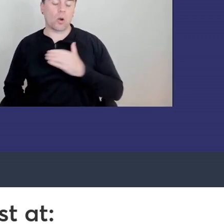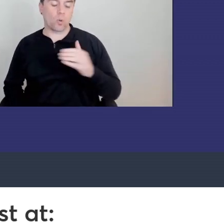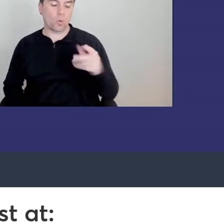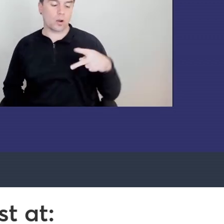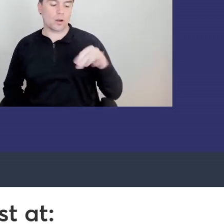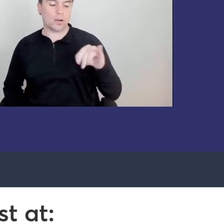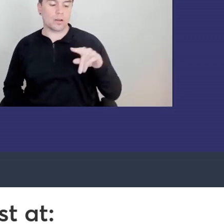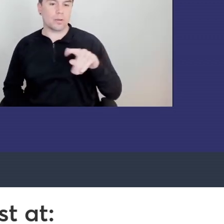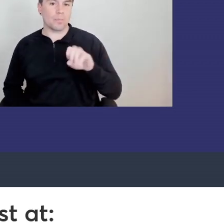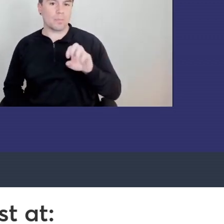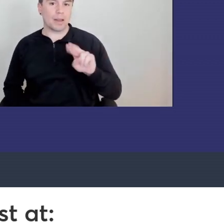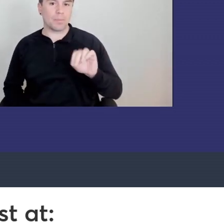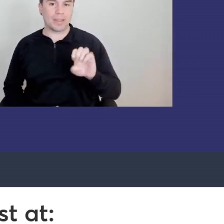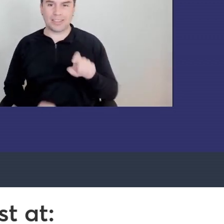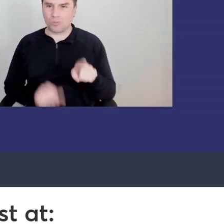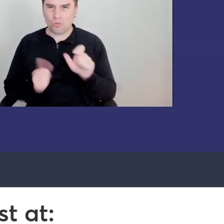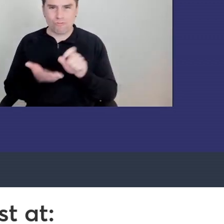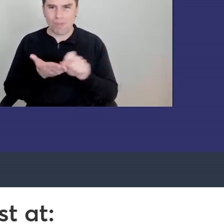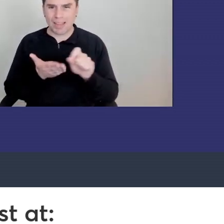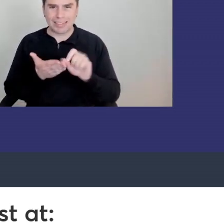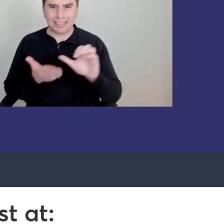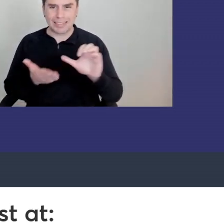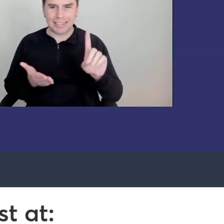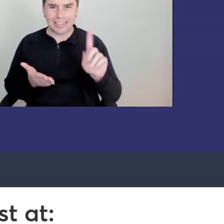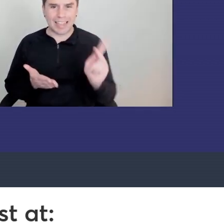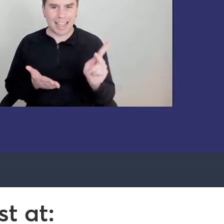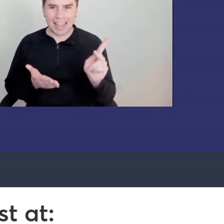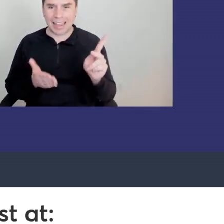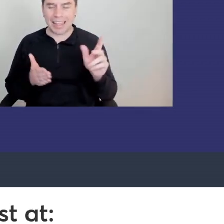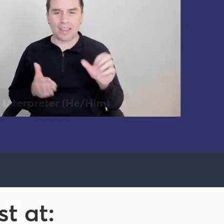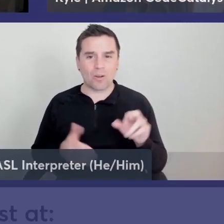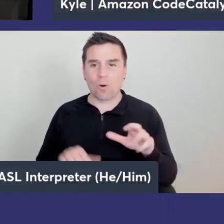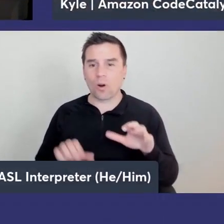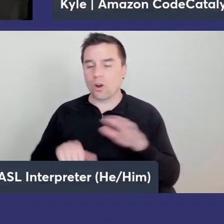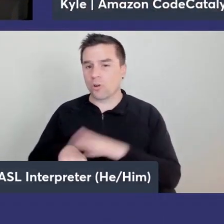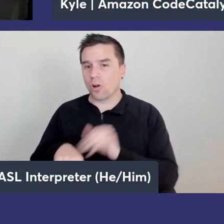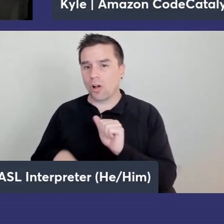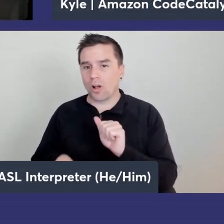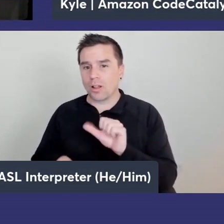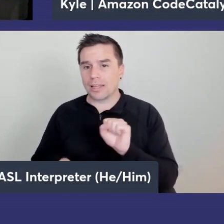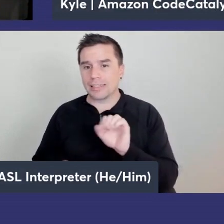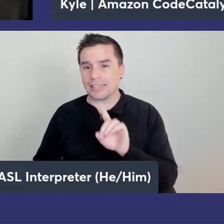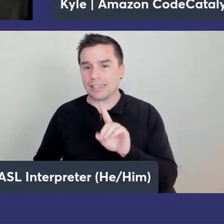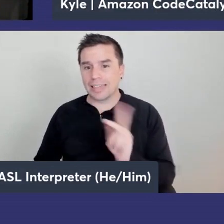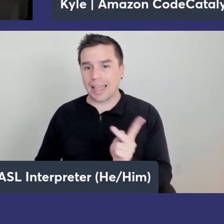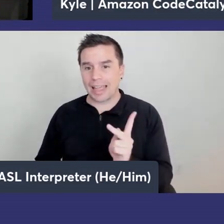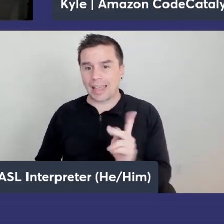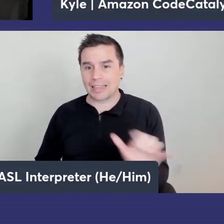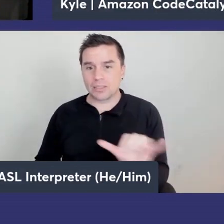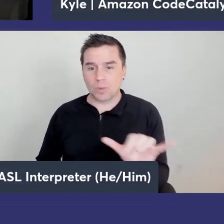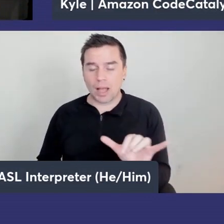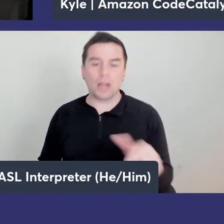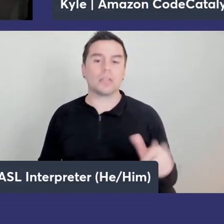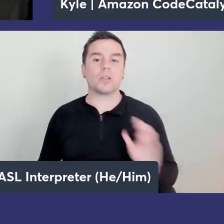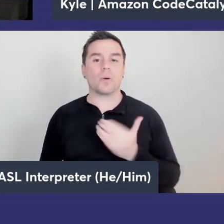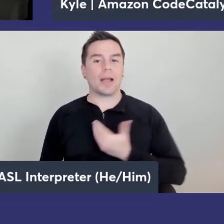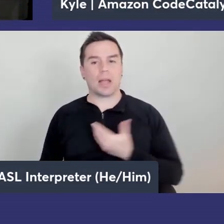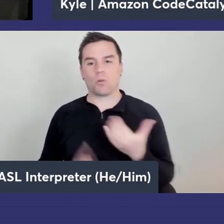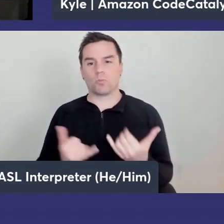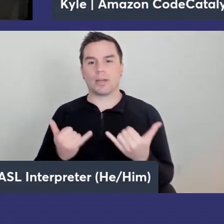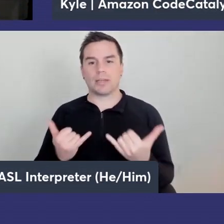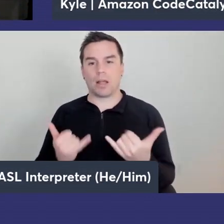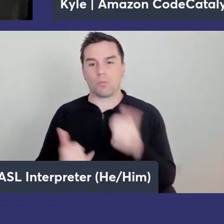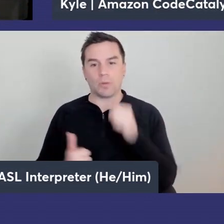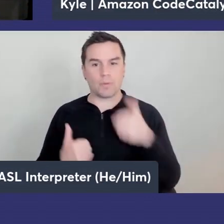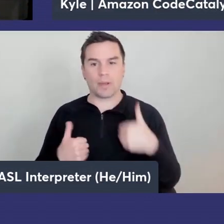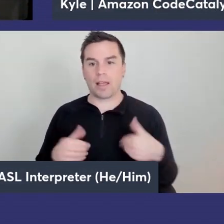action and go in there, or you can just call the AWS SDK as well. So that's our current, we don't have anything more than that yet,